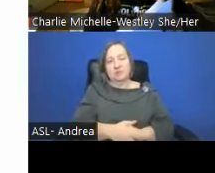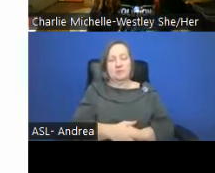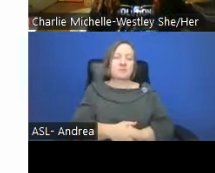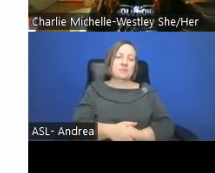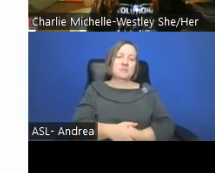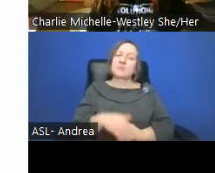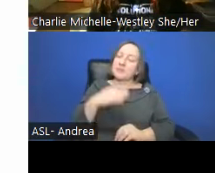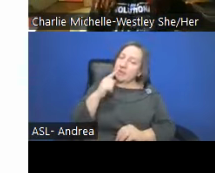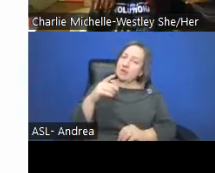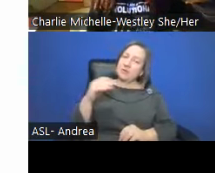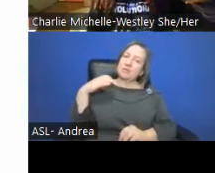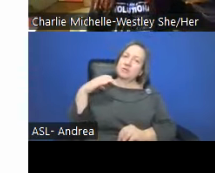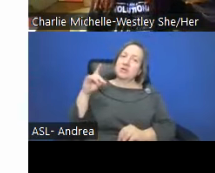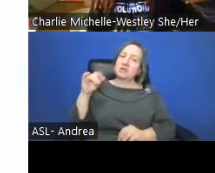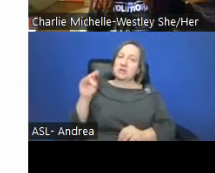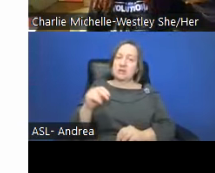Thank you, Co-Chair Dan.